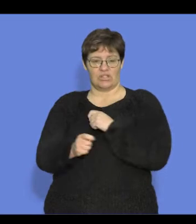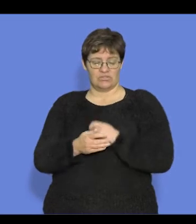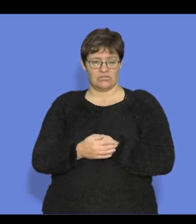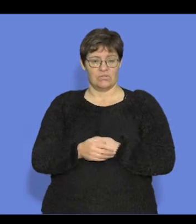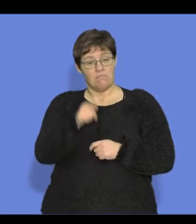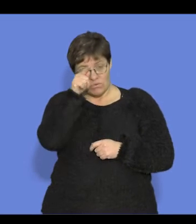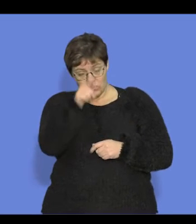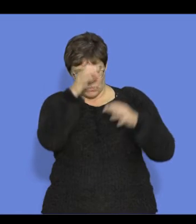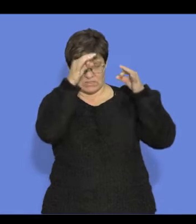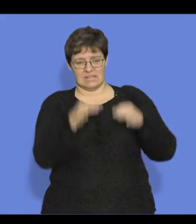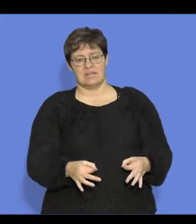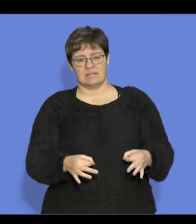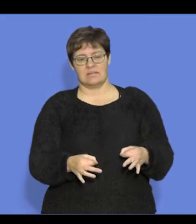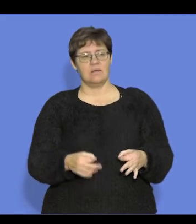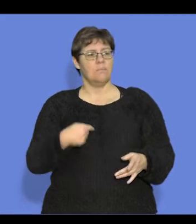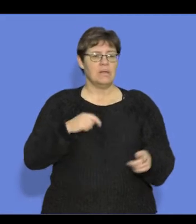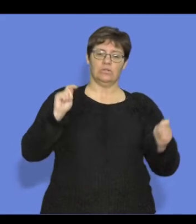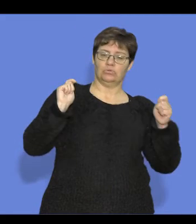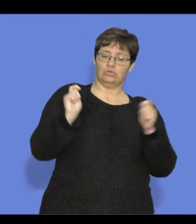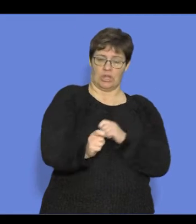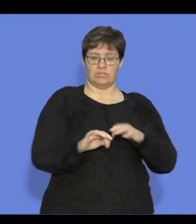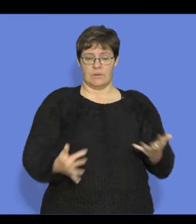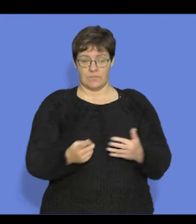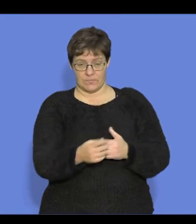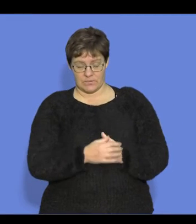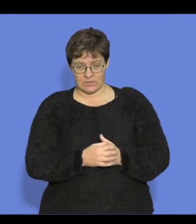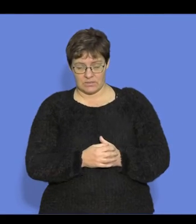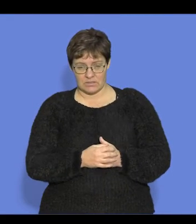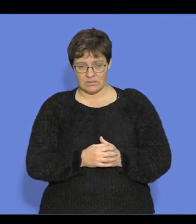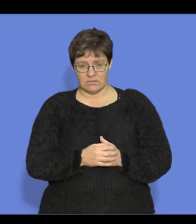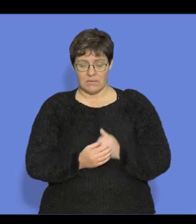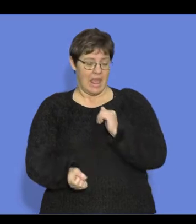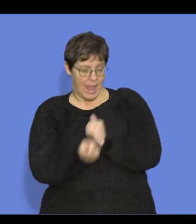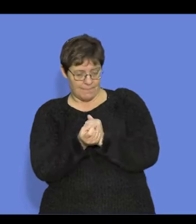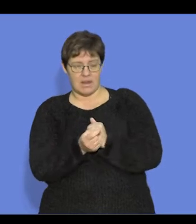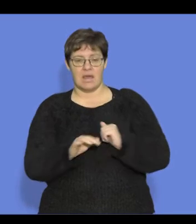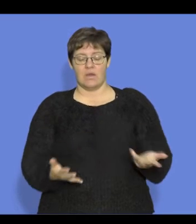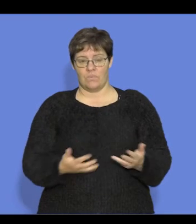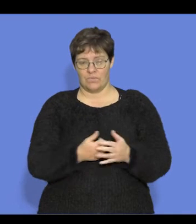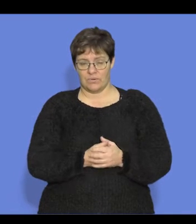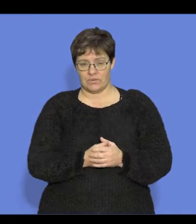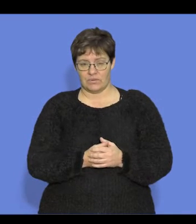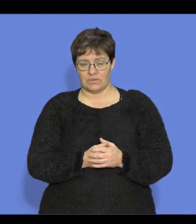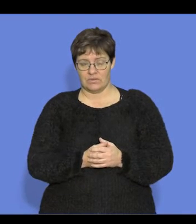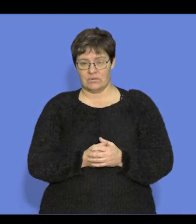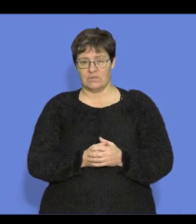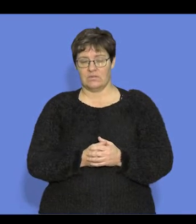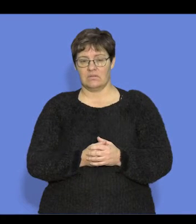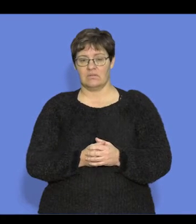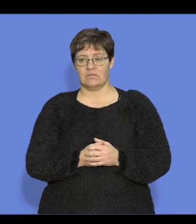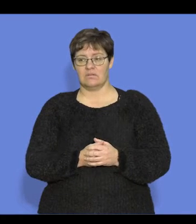You decide you're going to change this to see what happens.